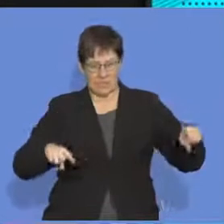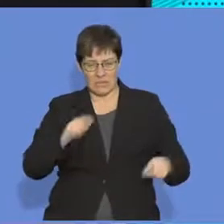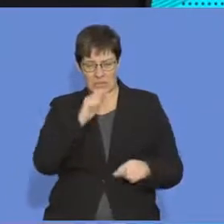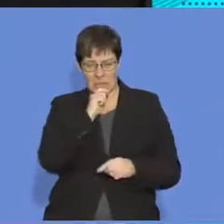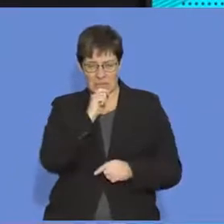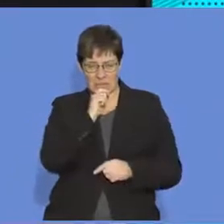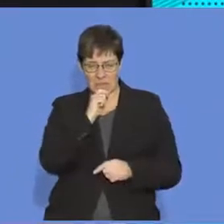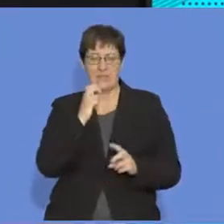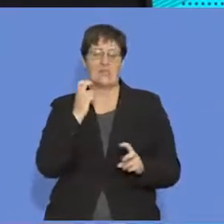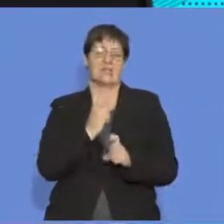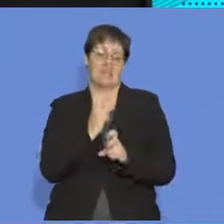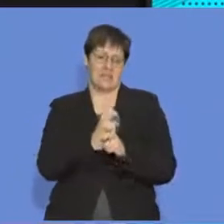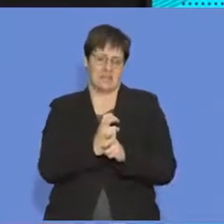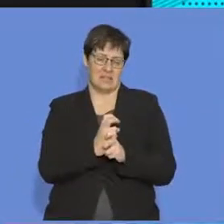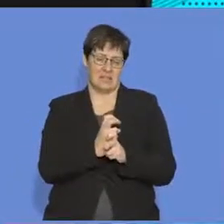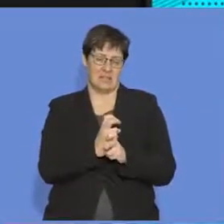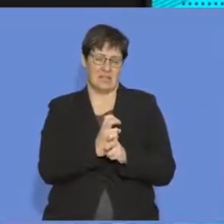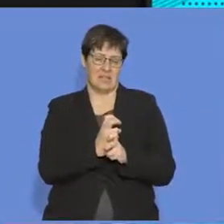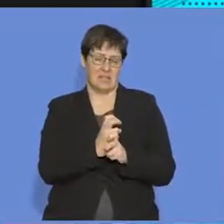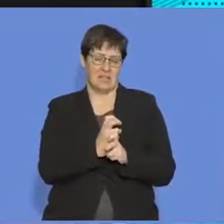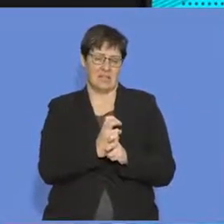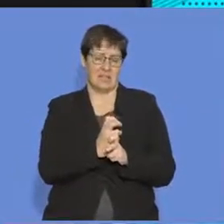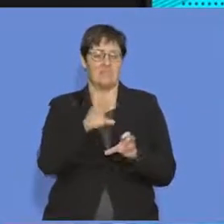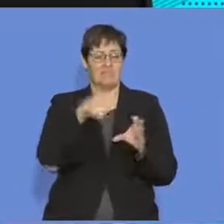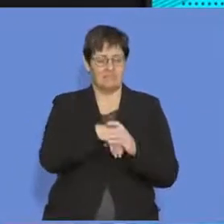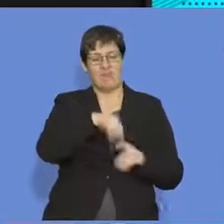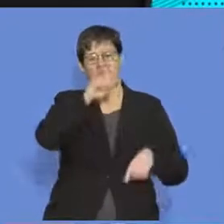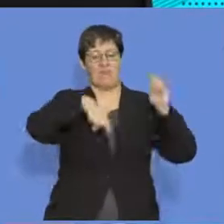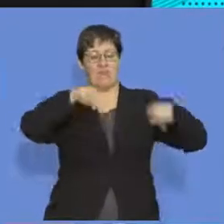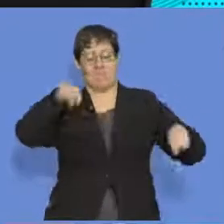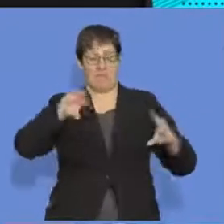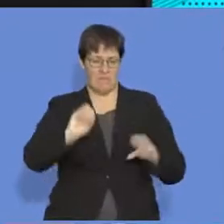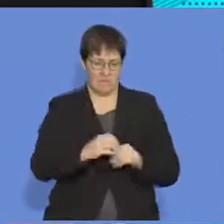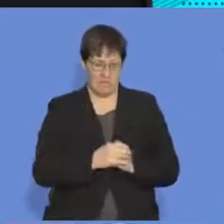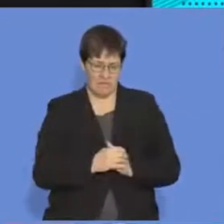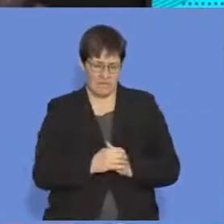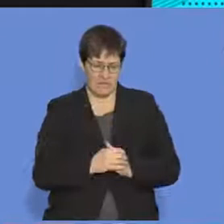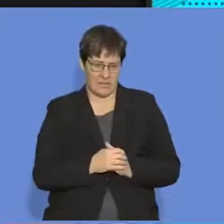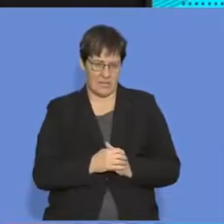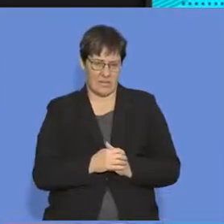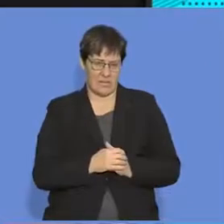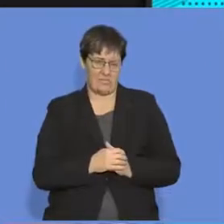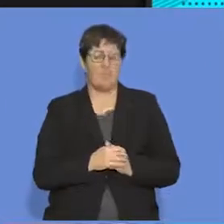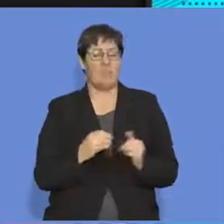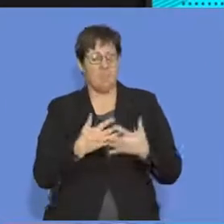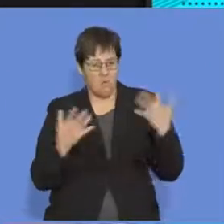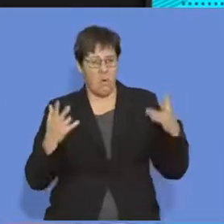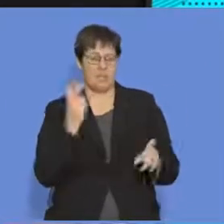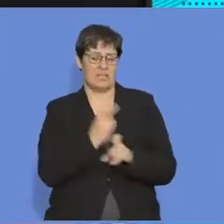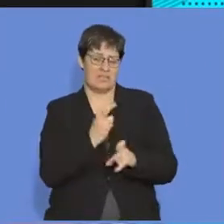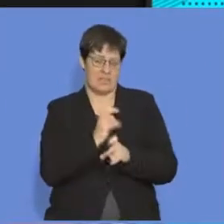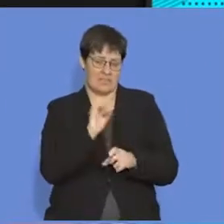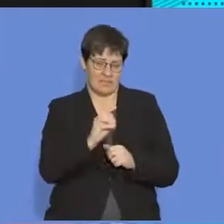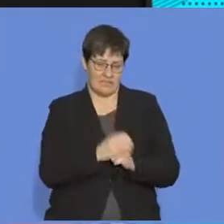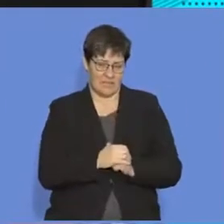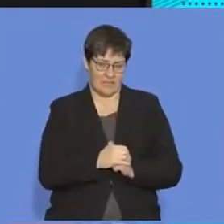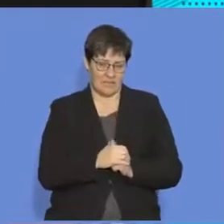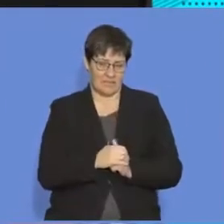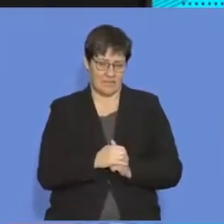digits, it'll make it difficult and probably include some of the variables, some of the letters. It'll make it even more difficult.